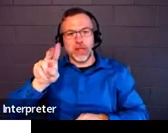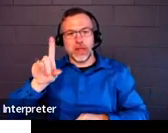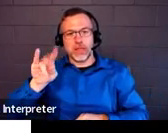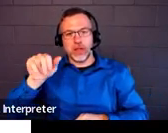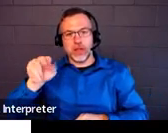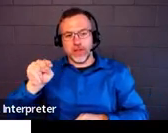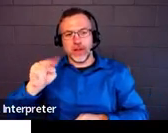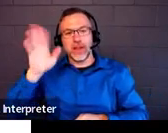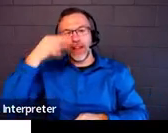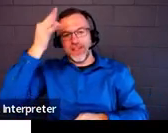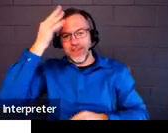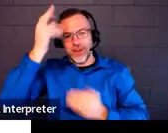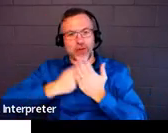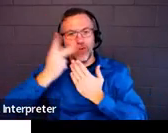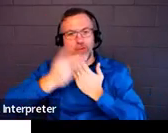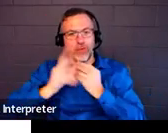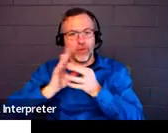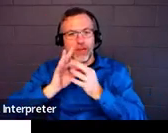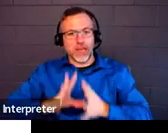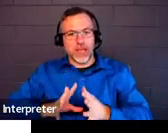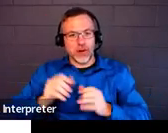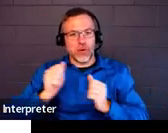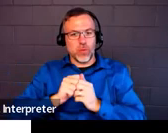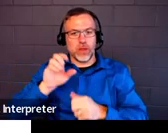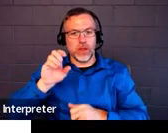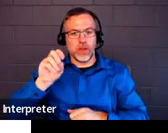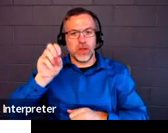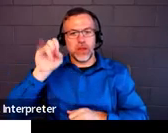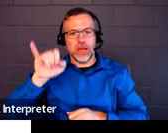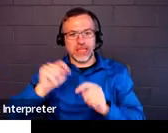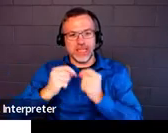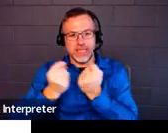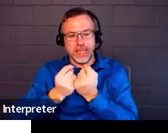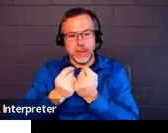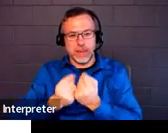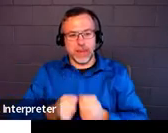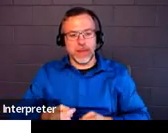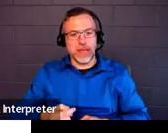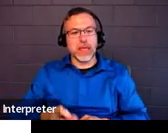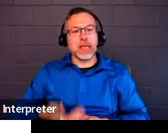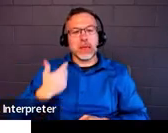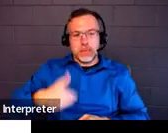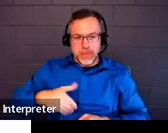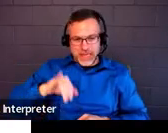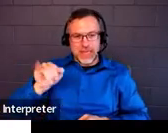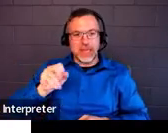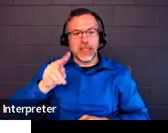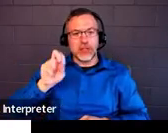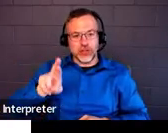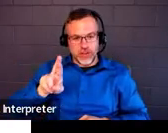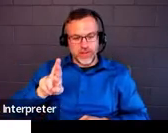Coordinator with the Aussie team. All right, then there's me, Jennifer.